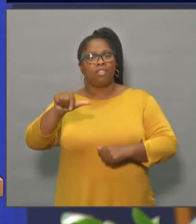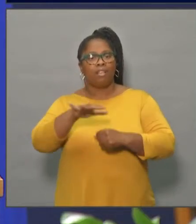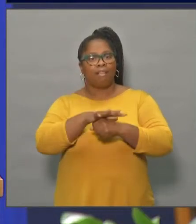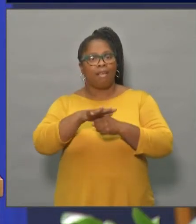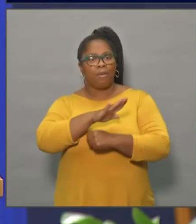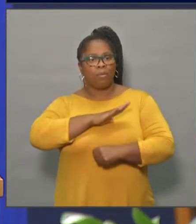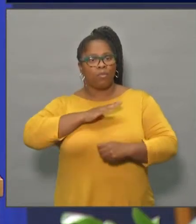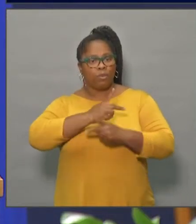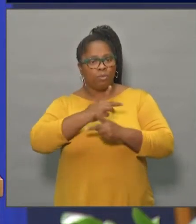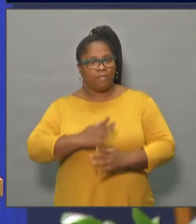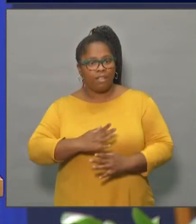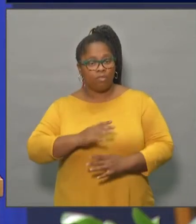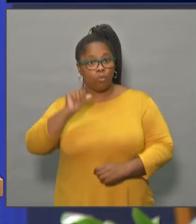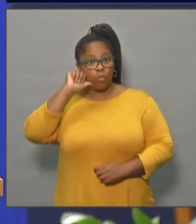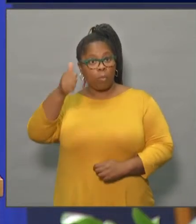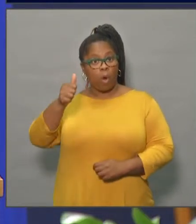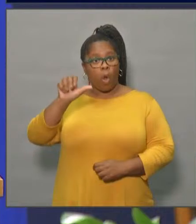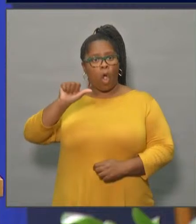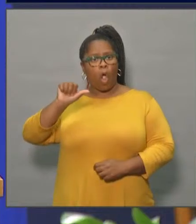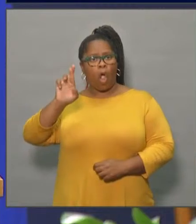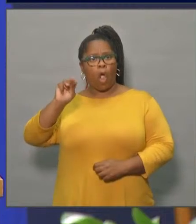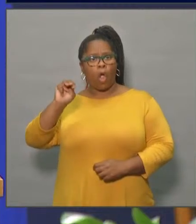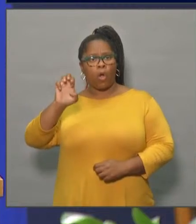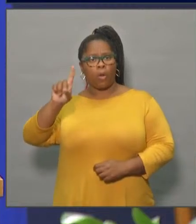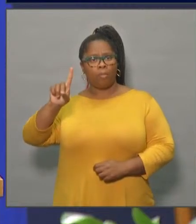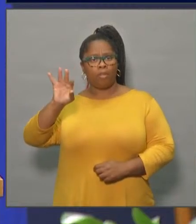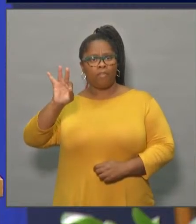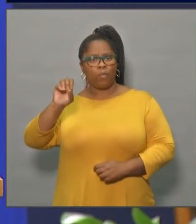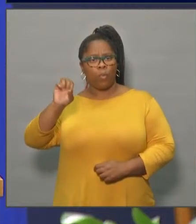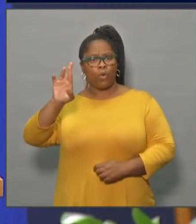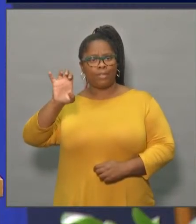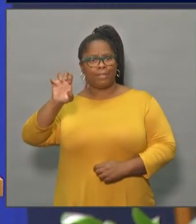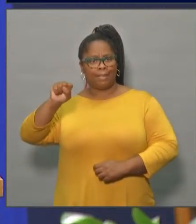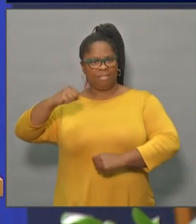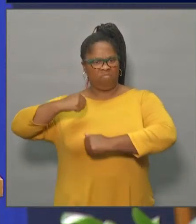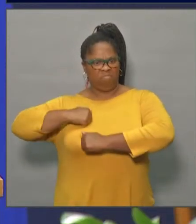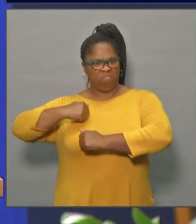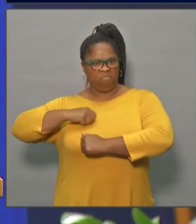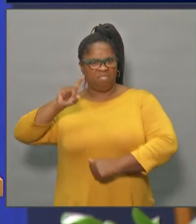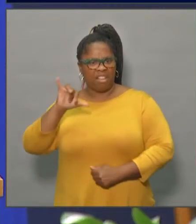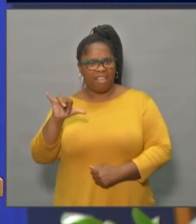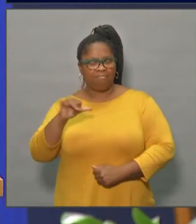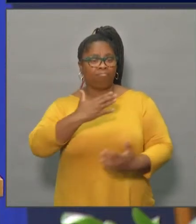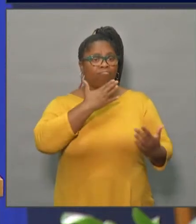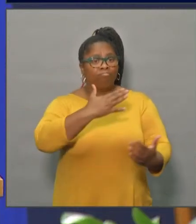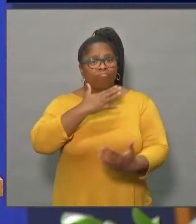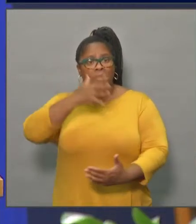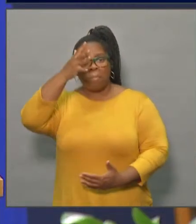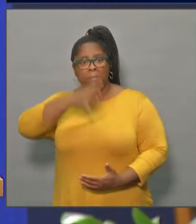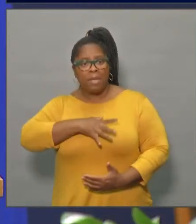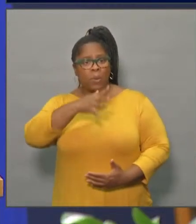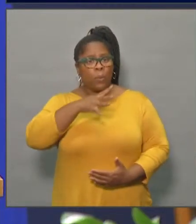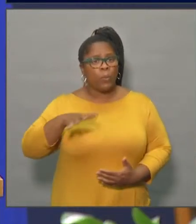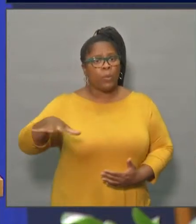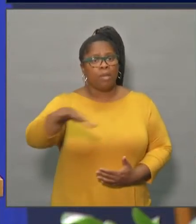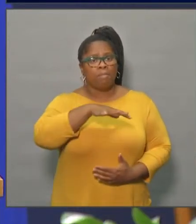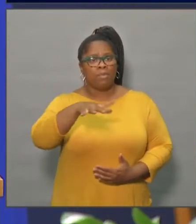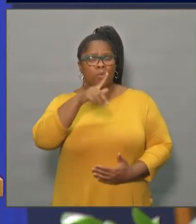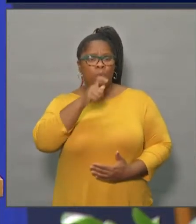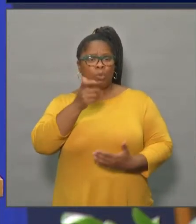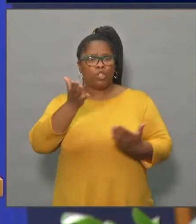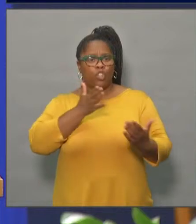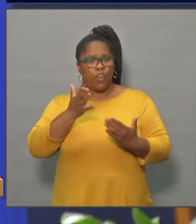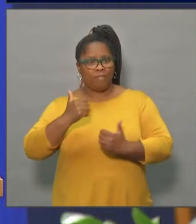Supervisors. Tomorrow is Armed Forces Day, and I'd like to thank the men and women who serve our military for their dedication and their